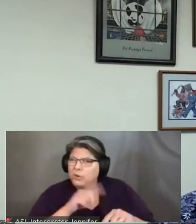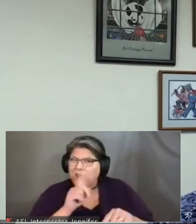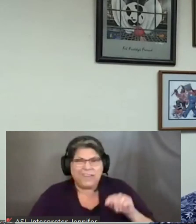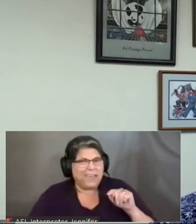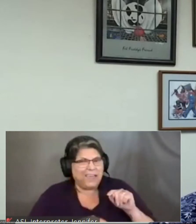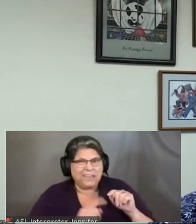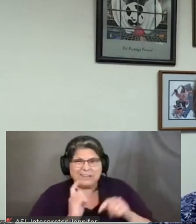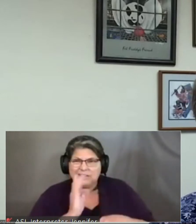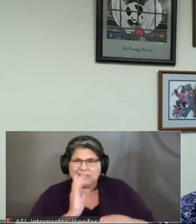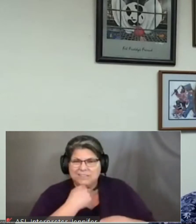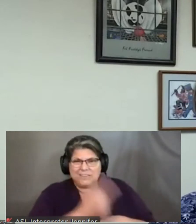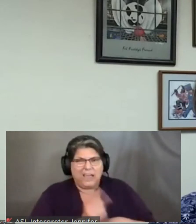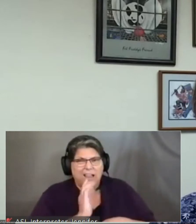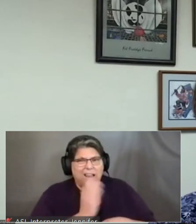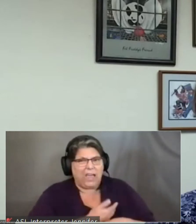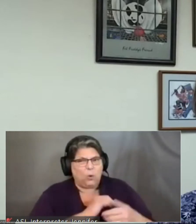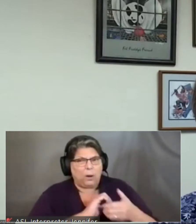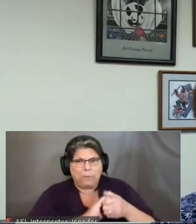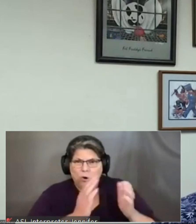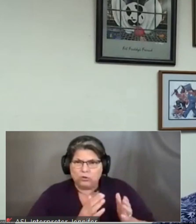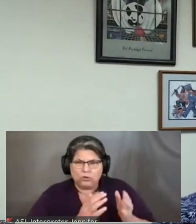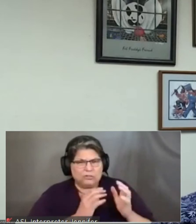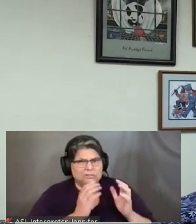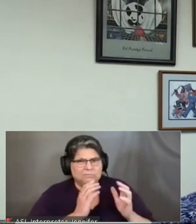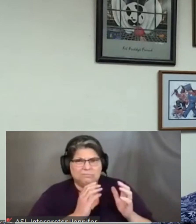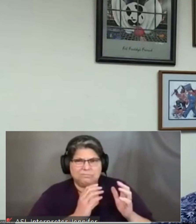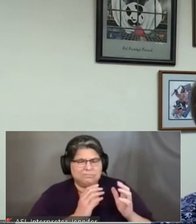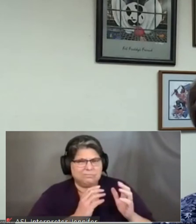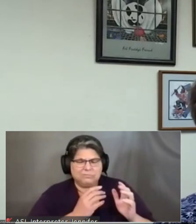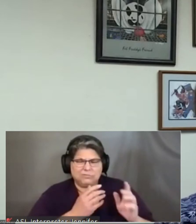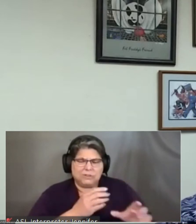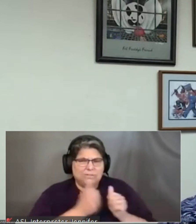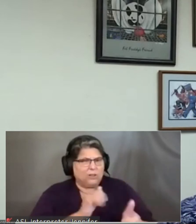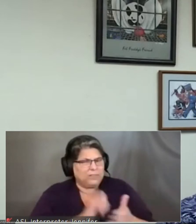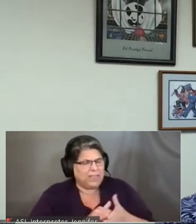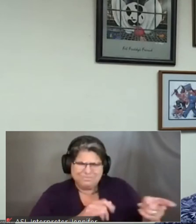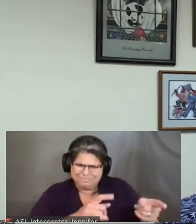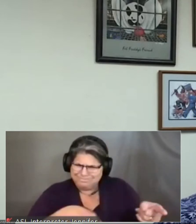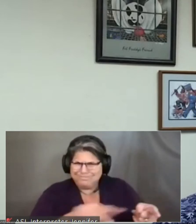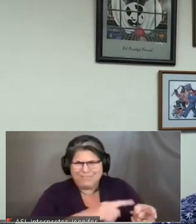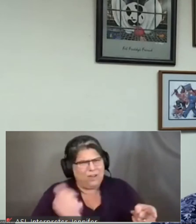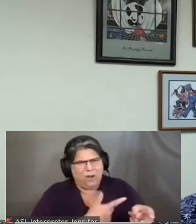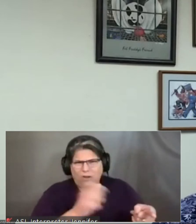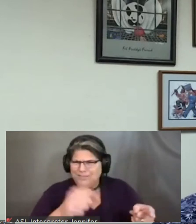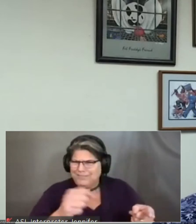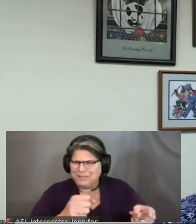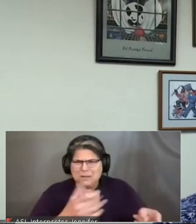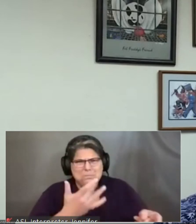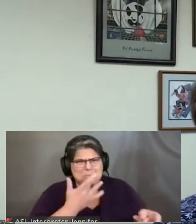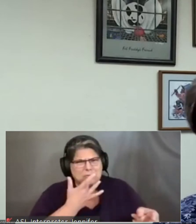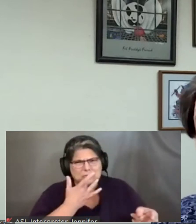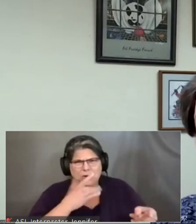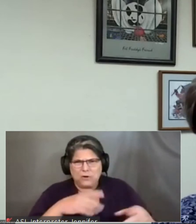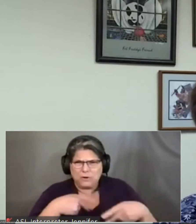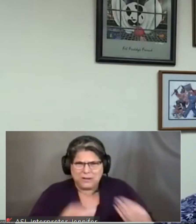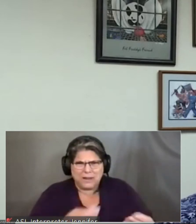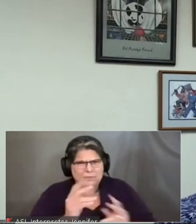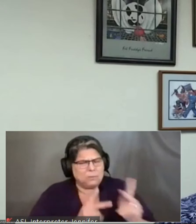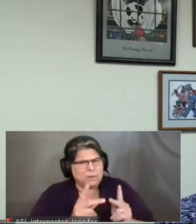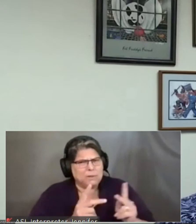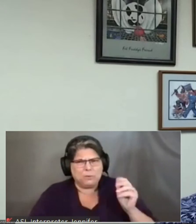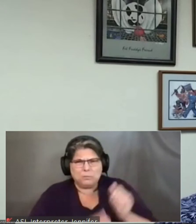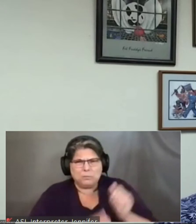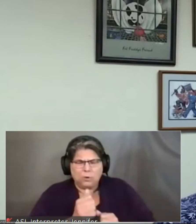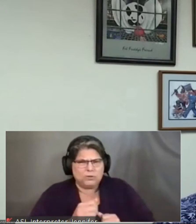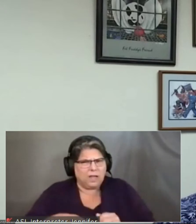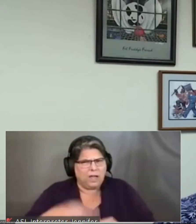to our partners, but I'll tell you that they're all on board and they want to get their most vulnerable people in. They're screening their electronic health records and calling people up and